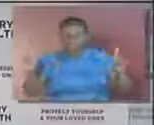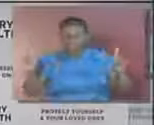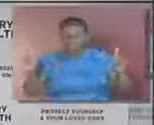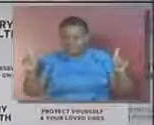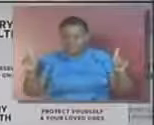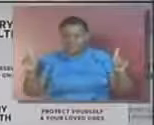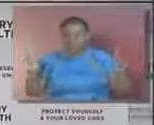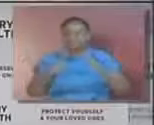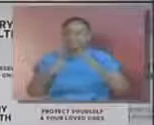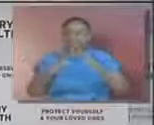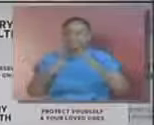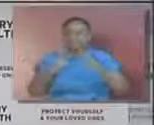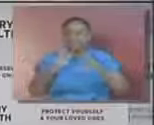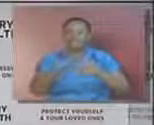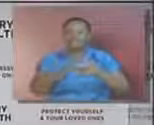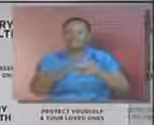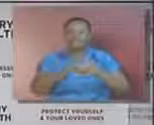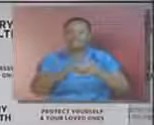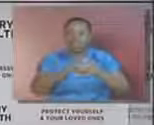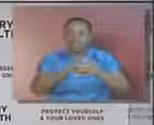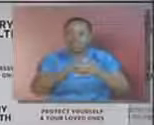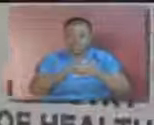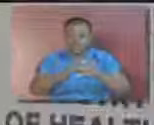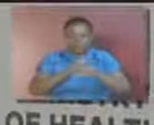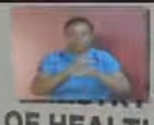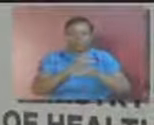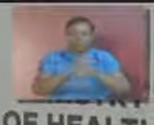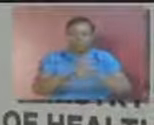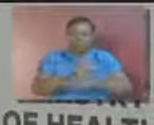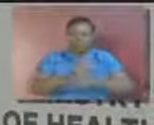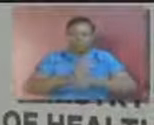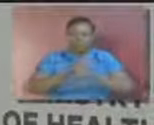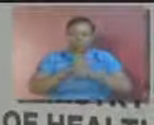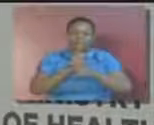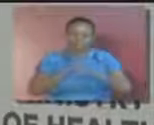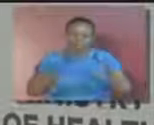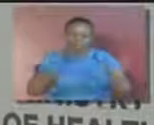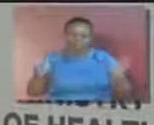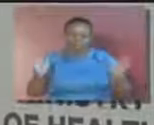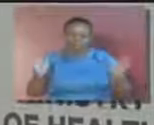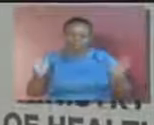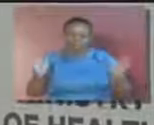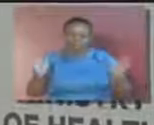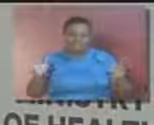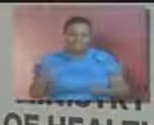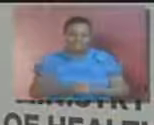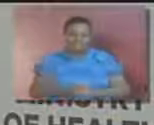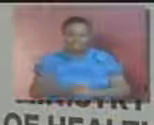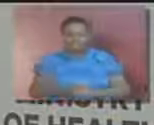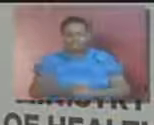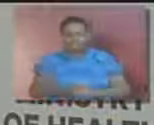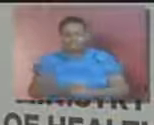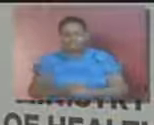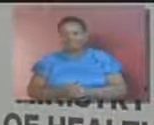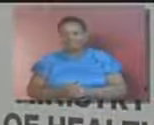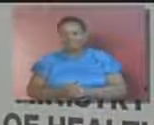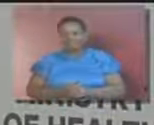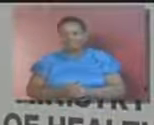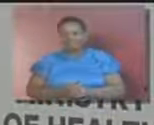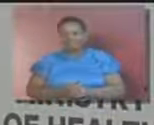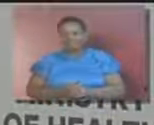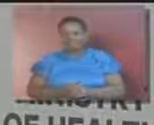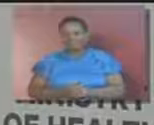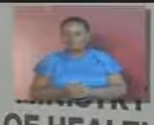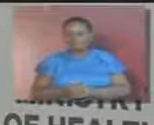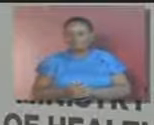and to CMO for response to the first question. Yeah, so side effects for the COVID-19 vaccine are very similar, to the most